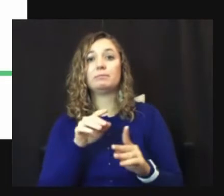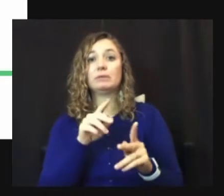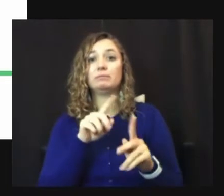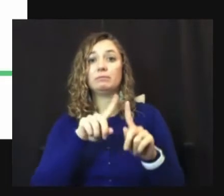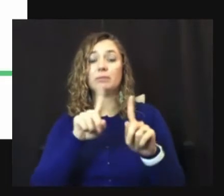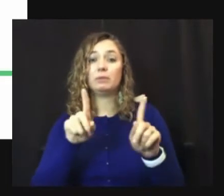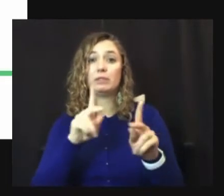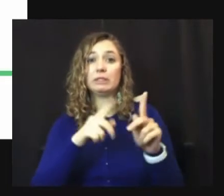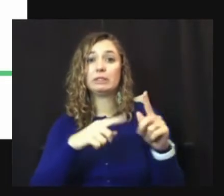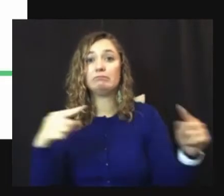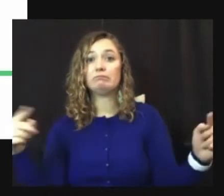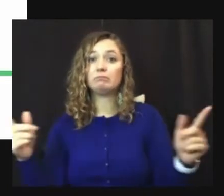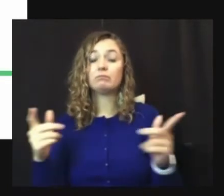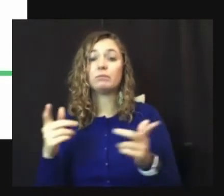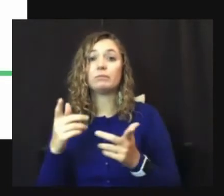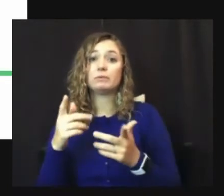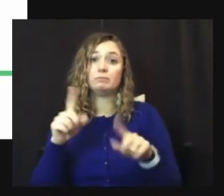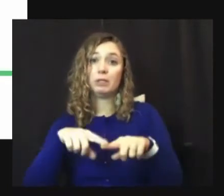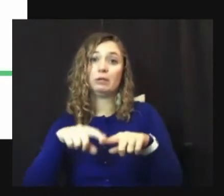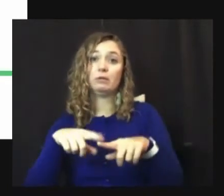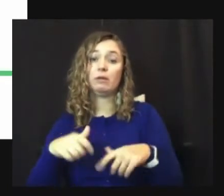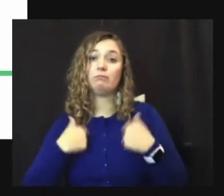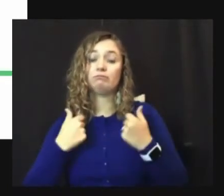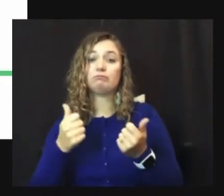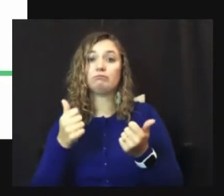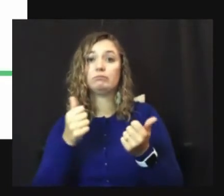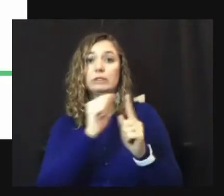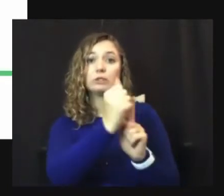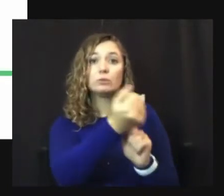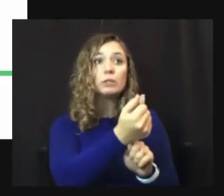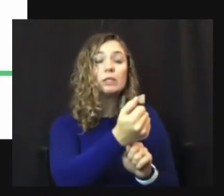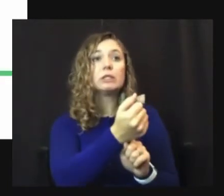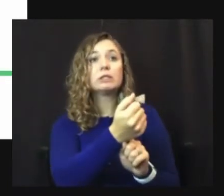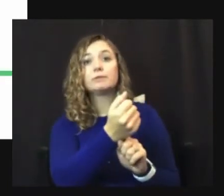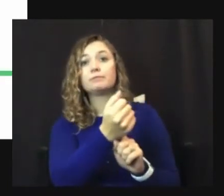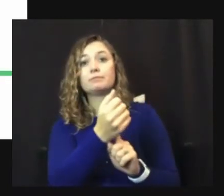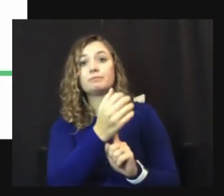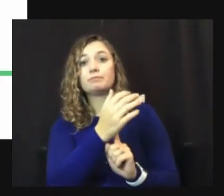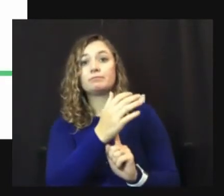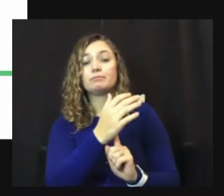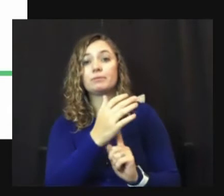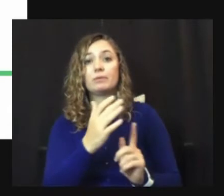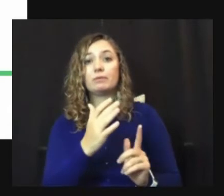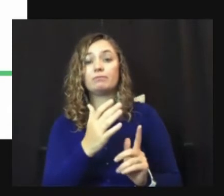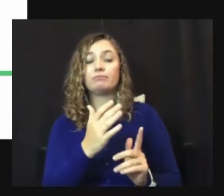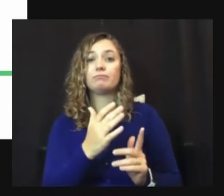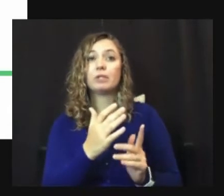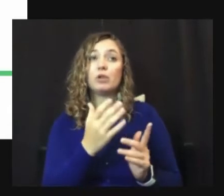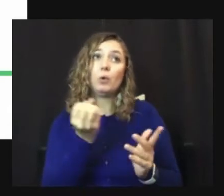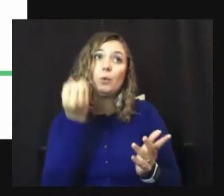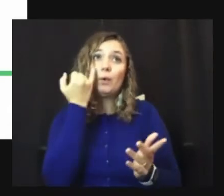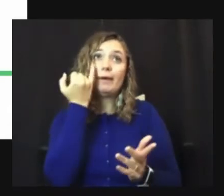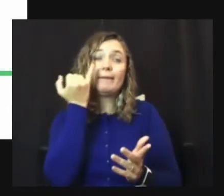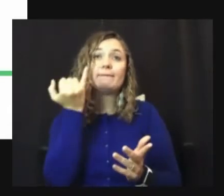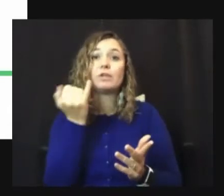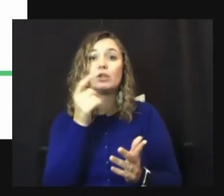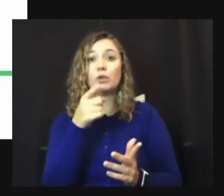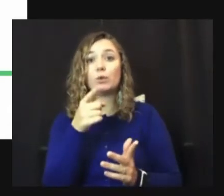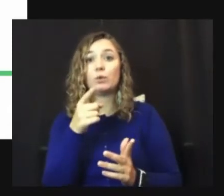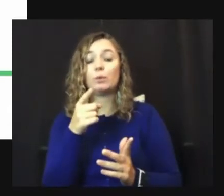and the context. So if you are a minoritized